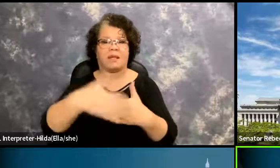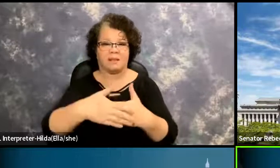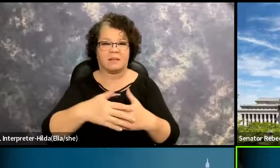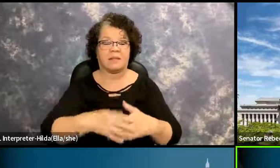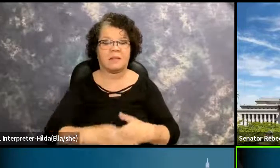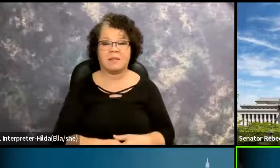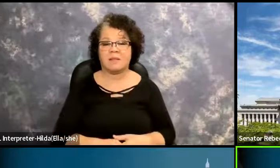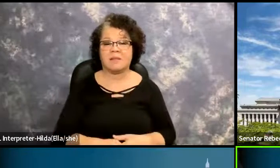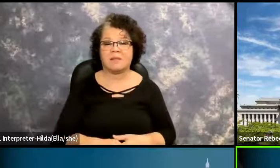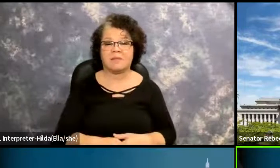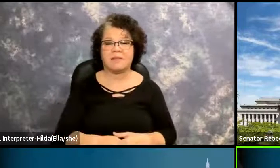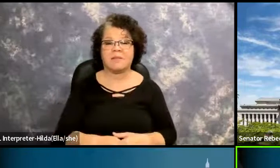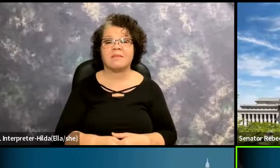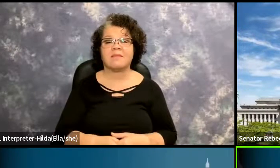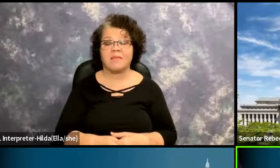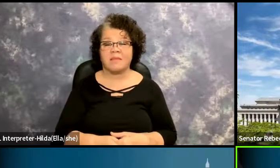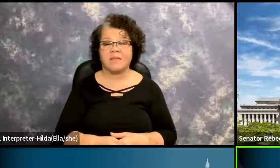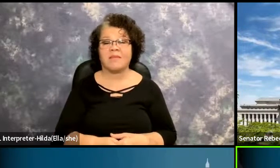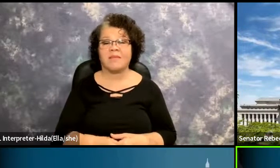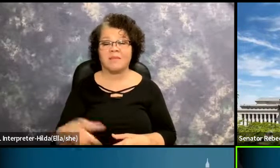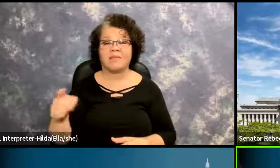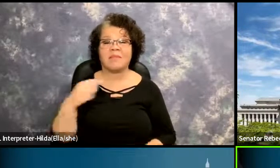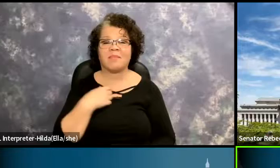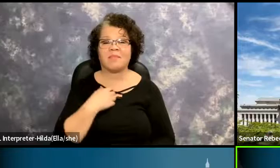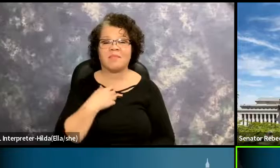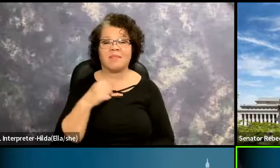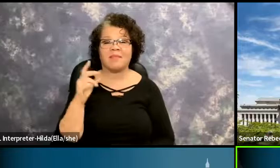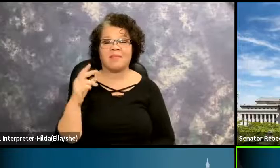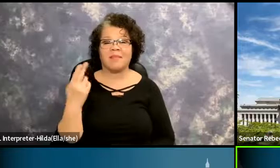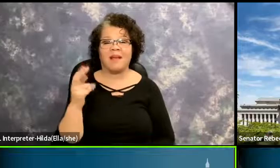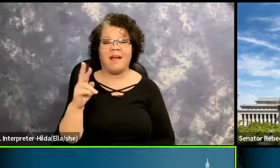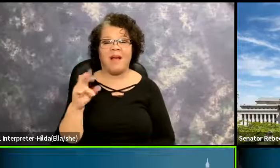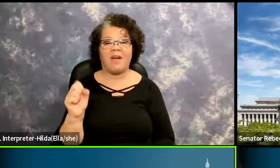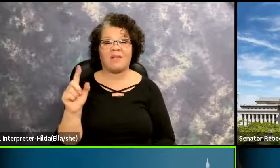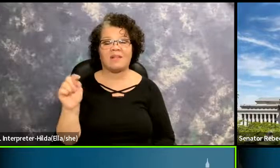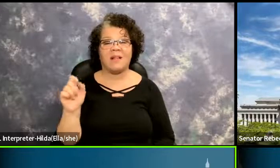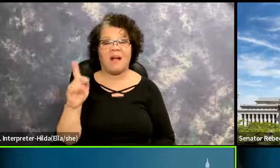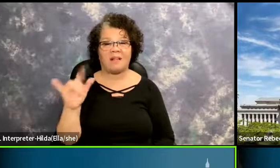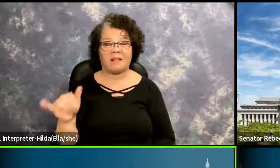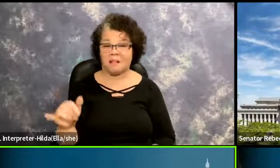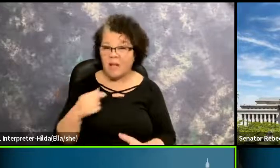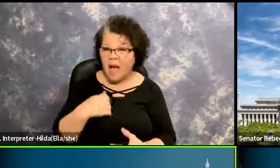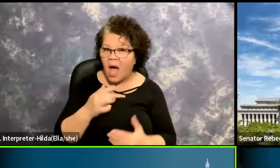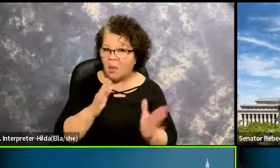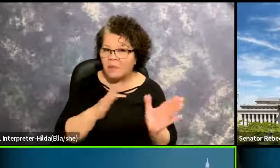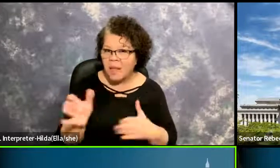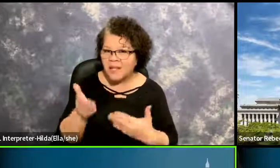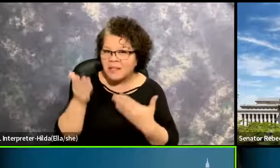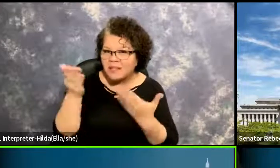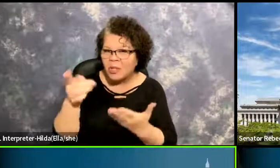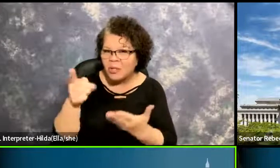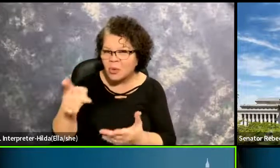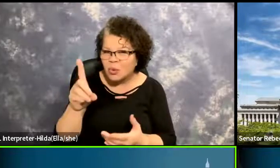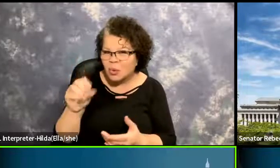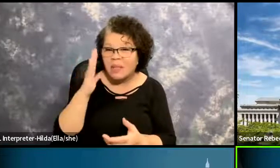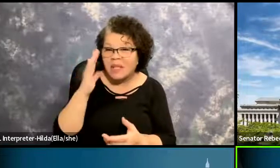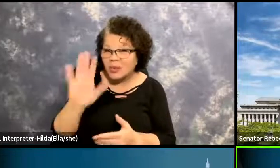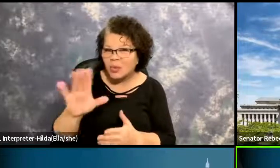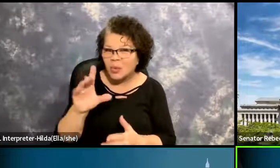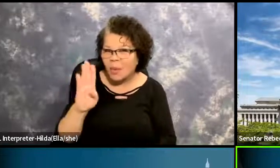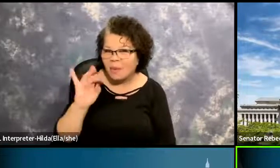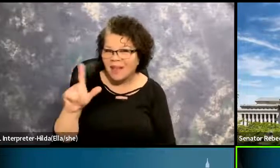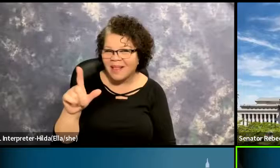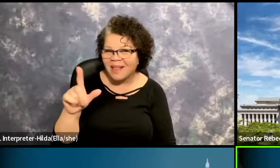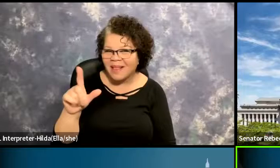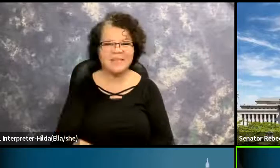Well, I'm happy to start that one, if that's all right, Representative Santos. I was going to suggest that you do that since it's your bill. Thank you,